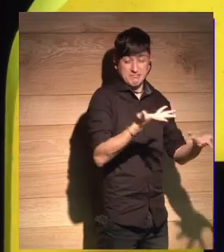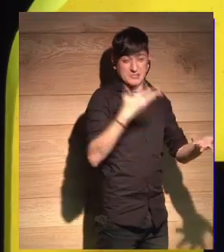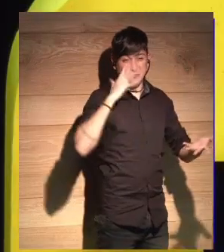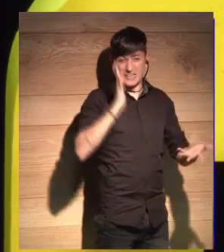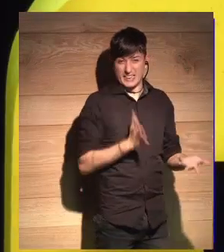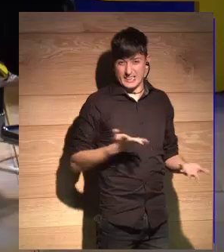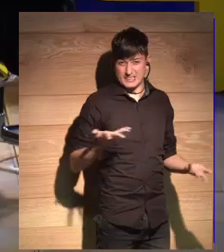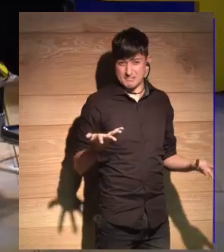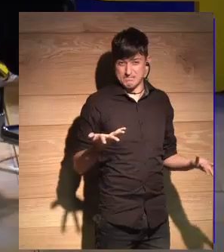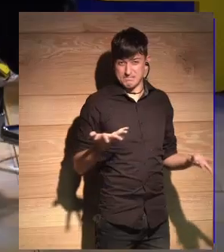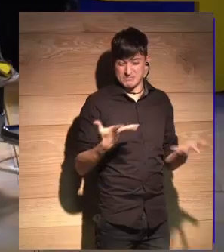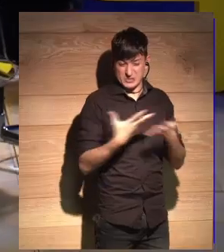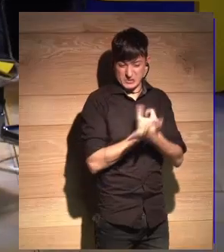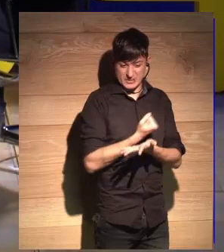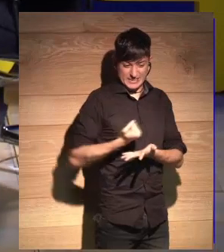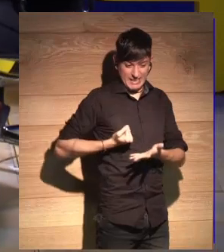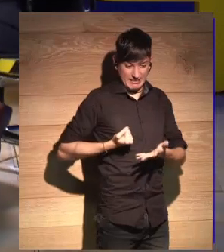know. Can they do that for Trump?